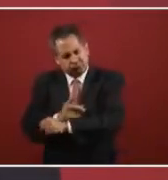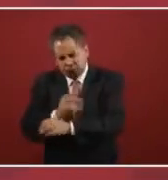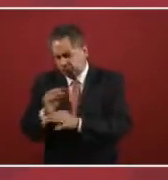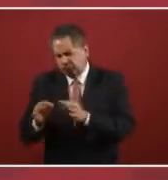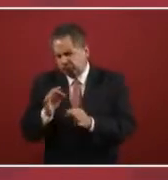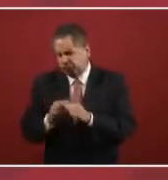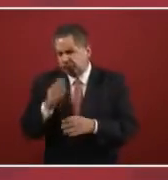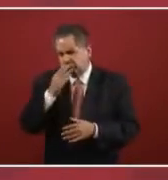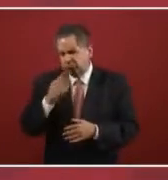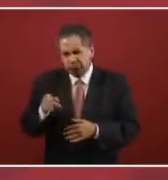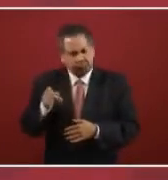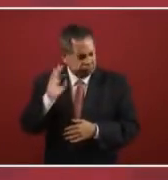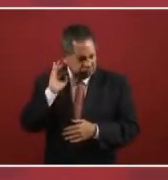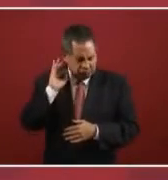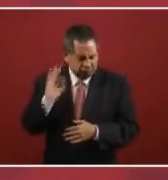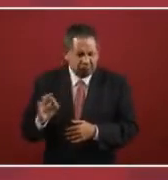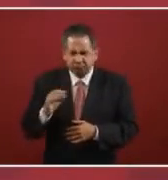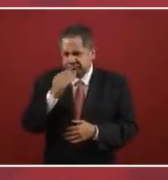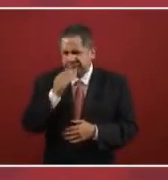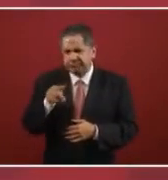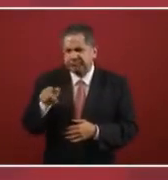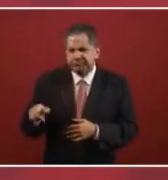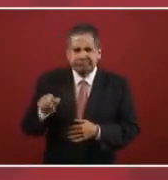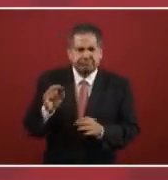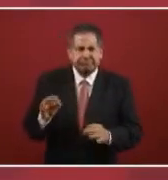most honest que han habido. that we have had.